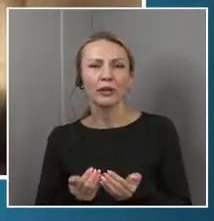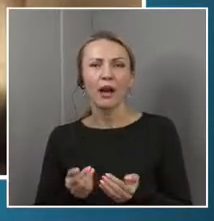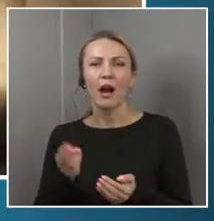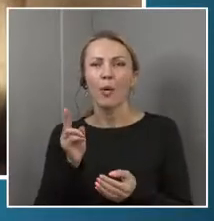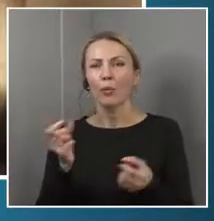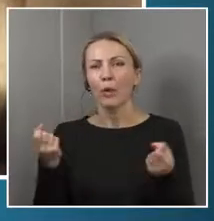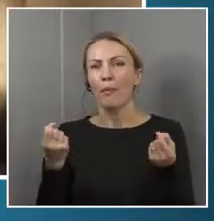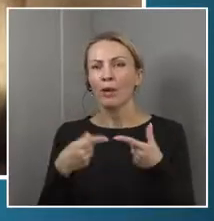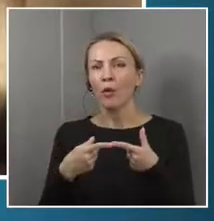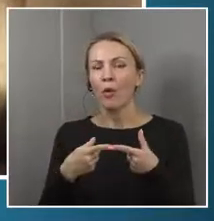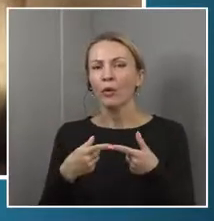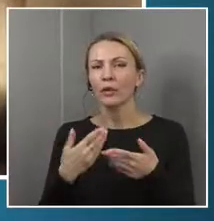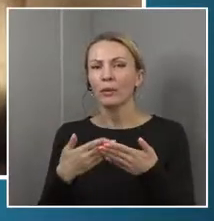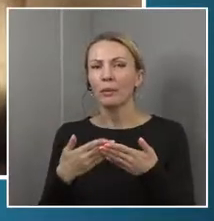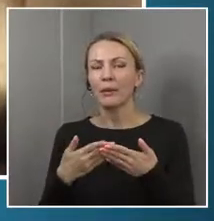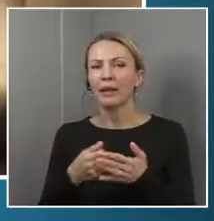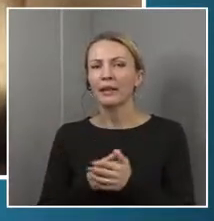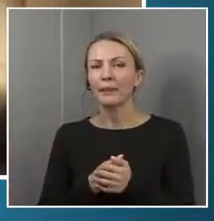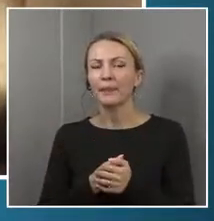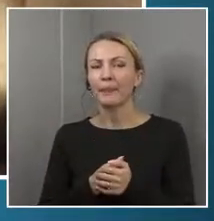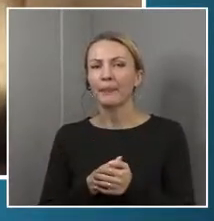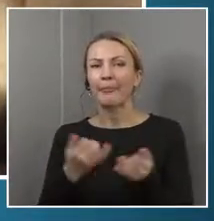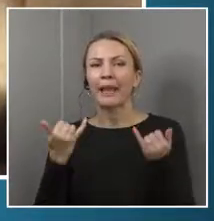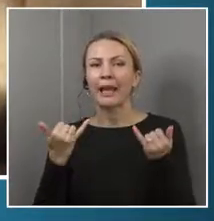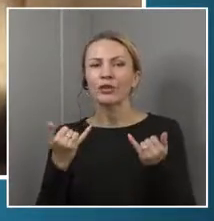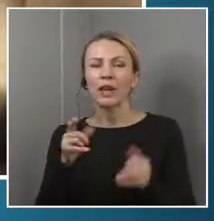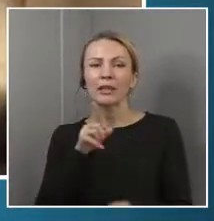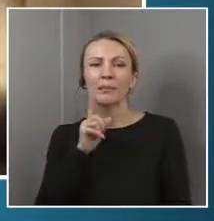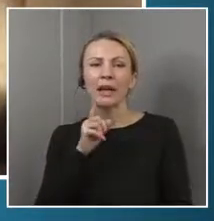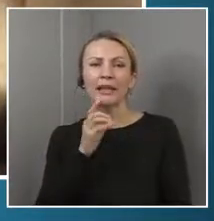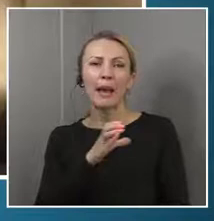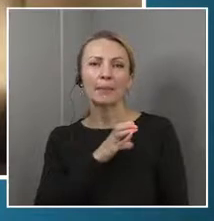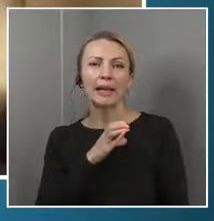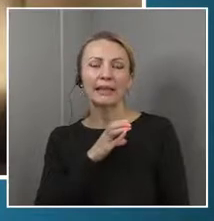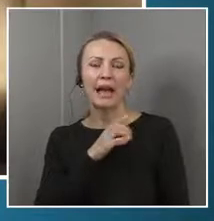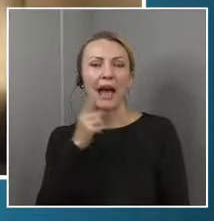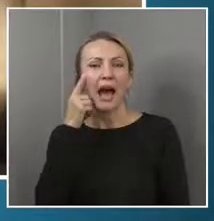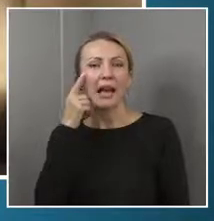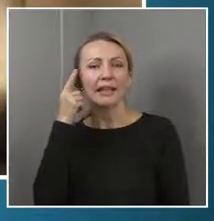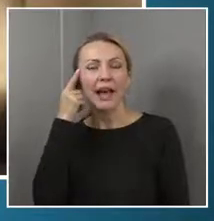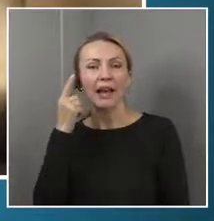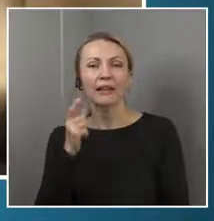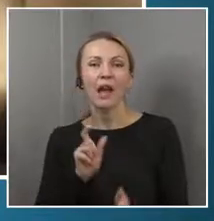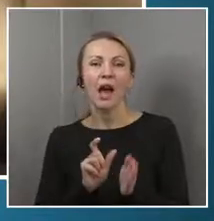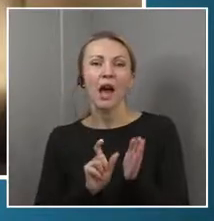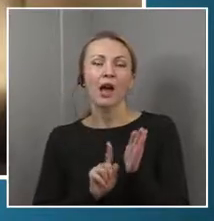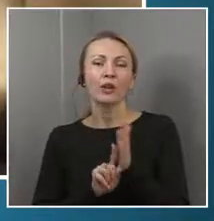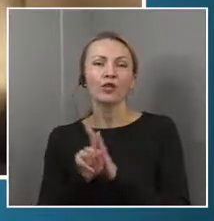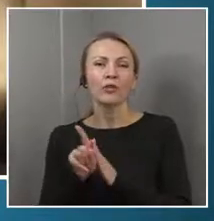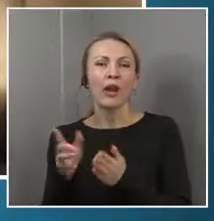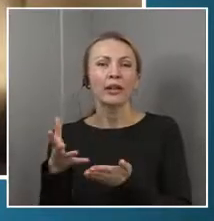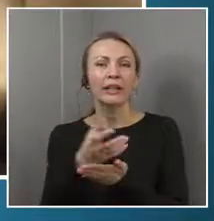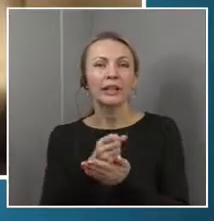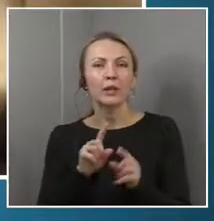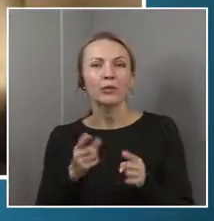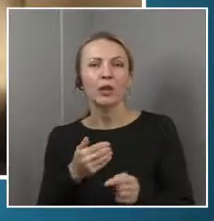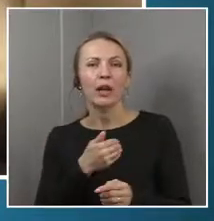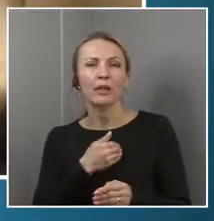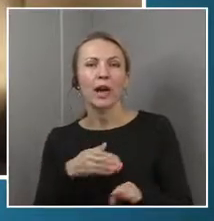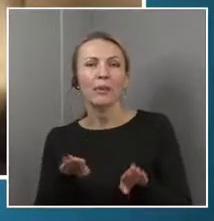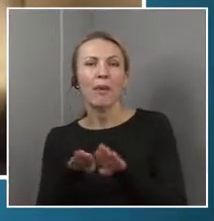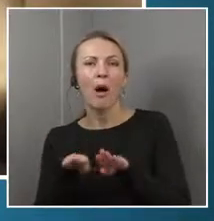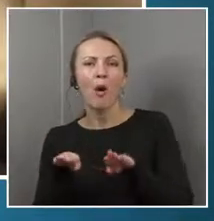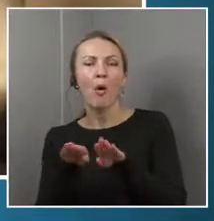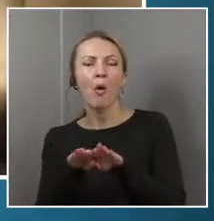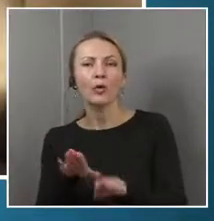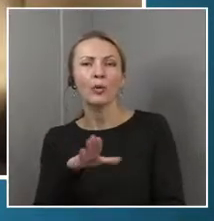Asia, that they are buying into a Western lifestyle. And certainly in the Gilded Age, American collectors, some of them anyway,